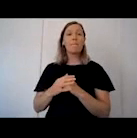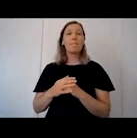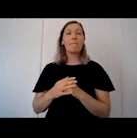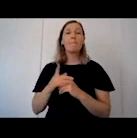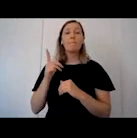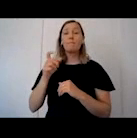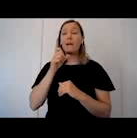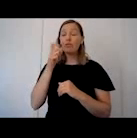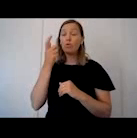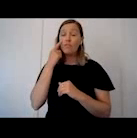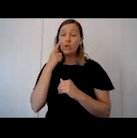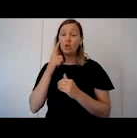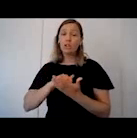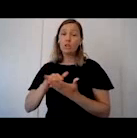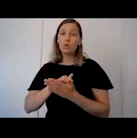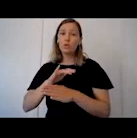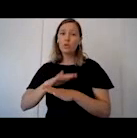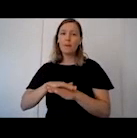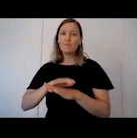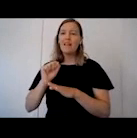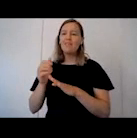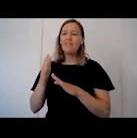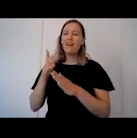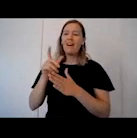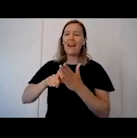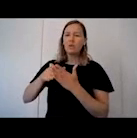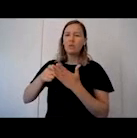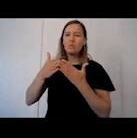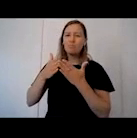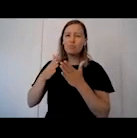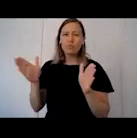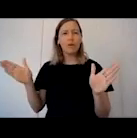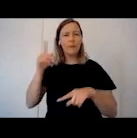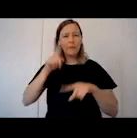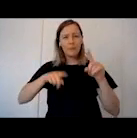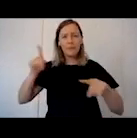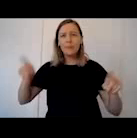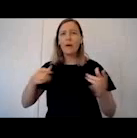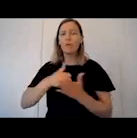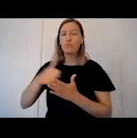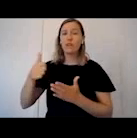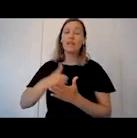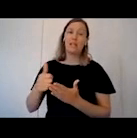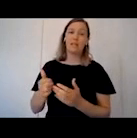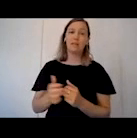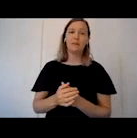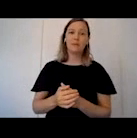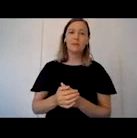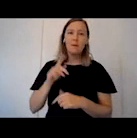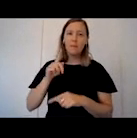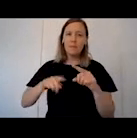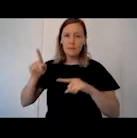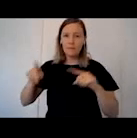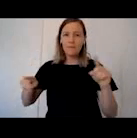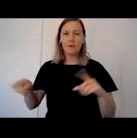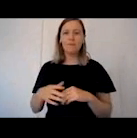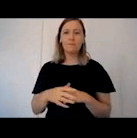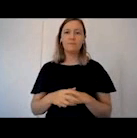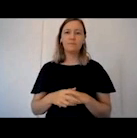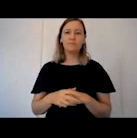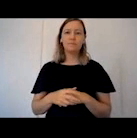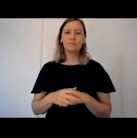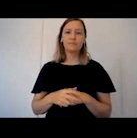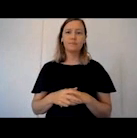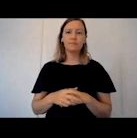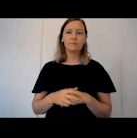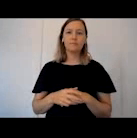York Times, you'll see the breadth of the articles that they have on a regular basis. And this, I think, is